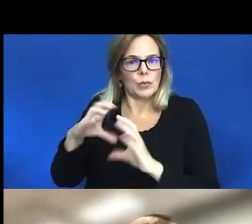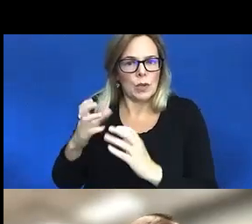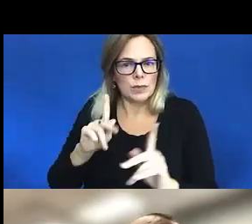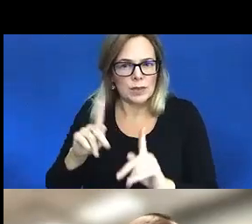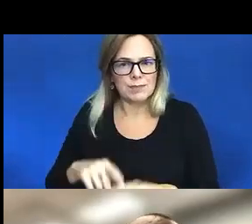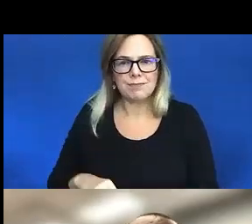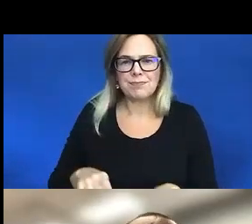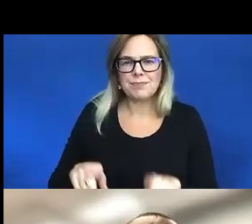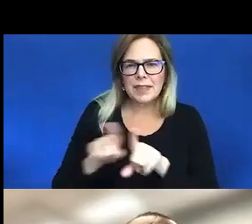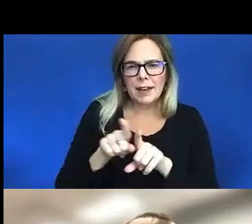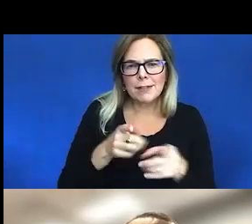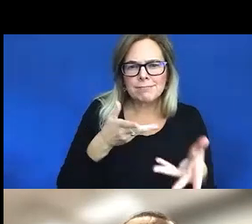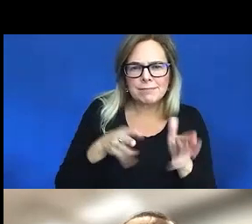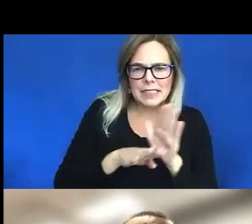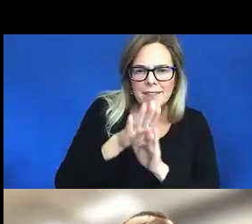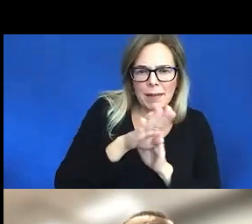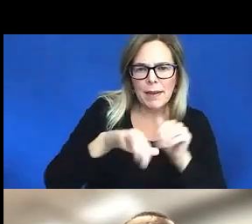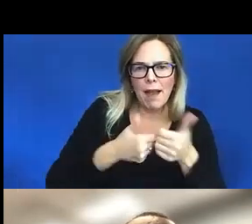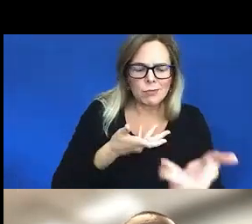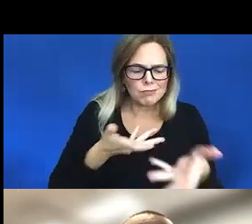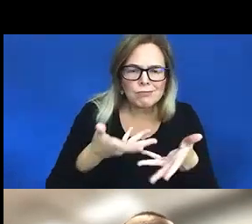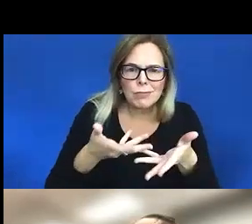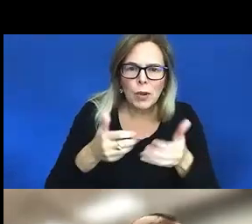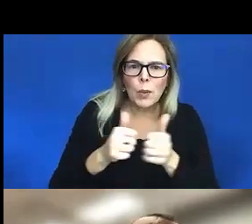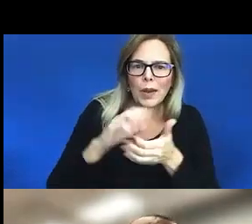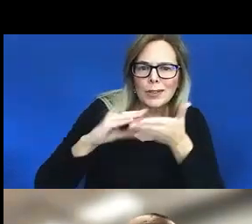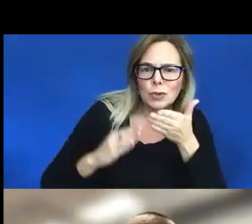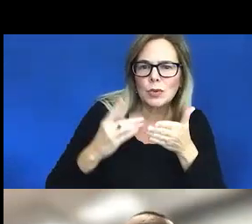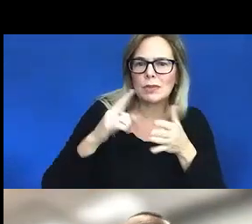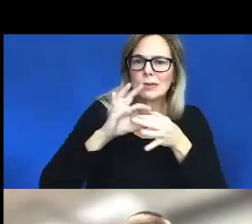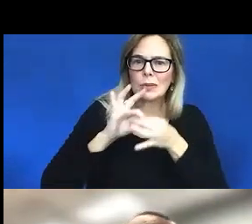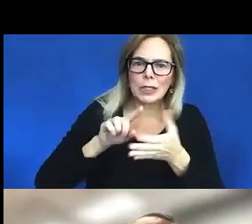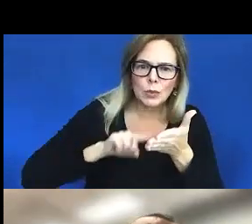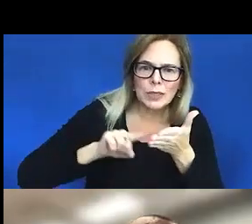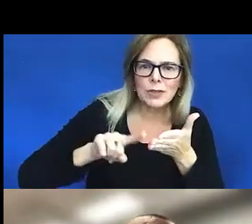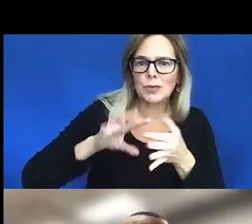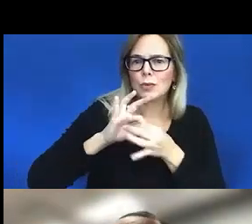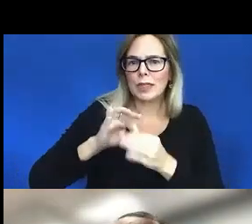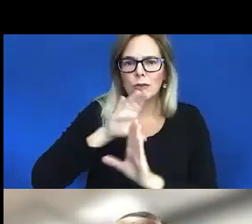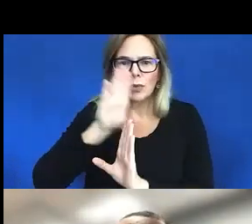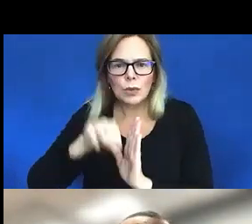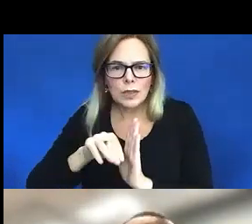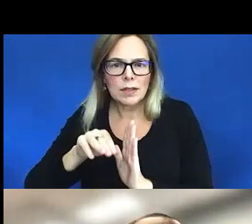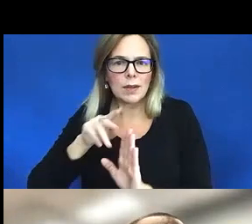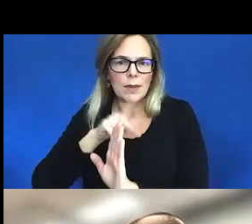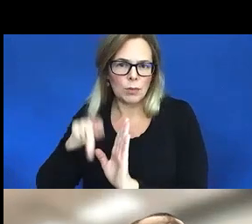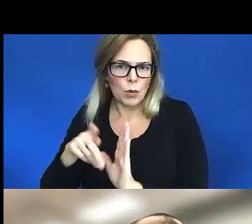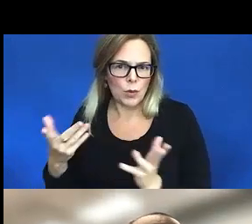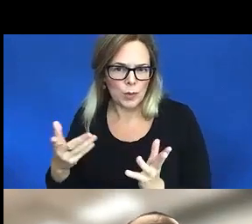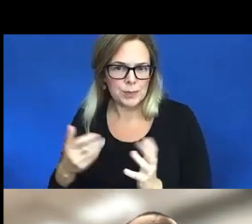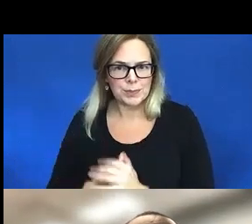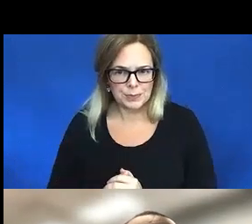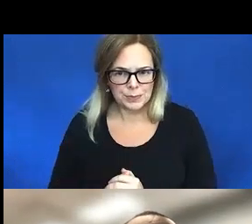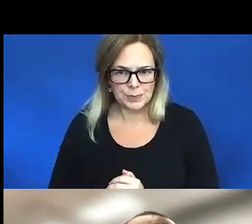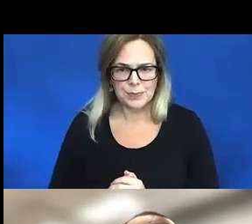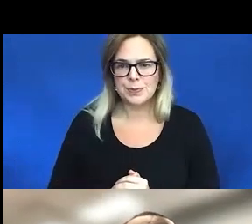consult with students, conducting well-being research and programming, and we are continuing our support of our existing peer support initiatives. Next slide,